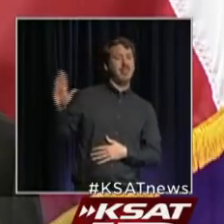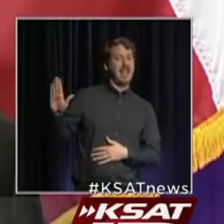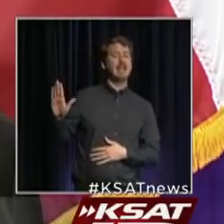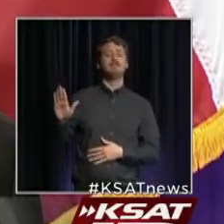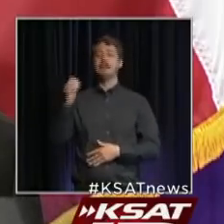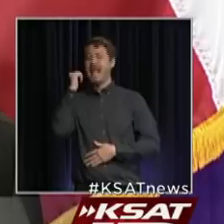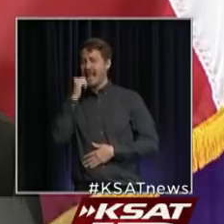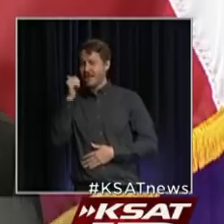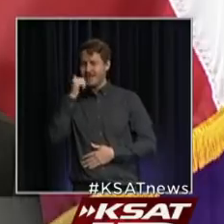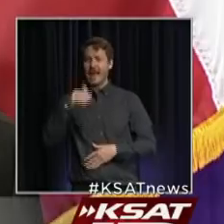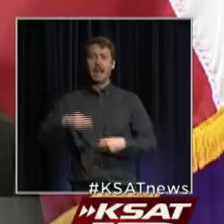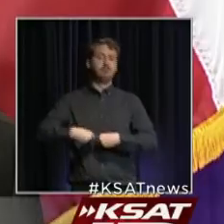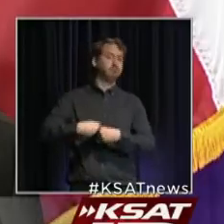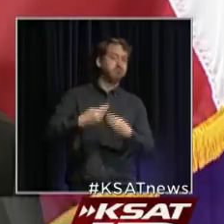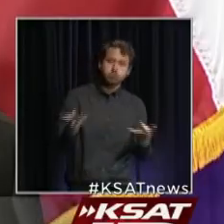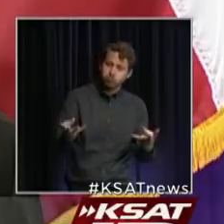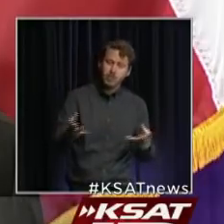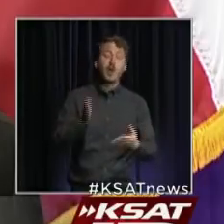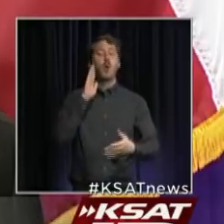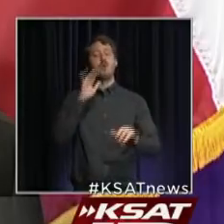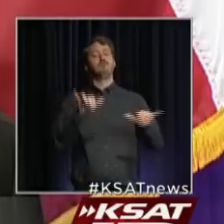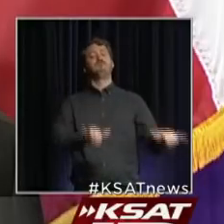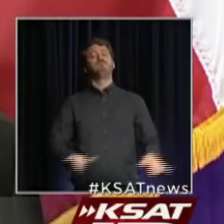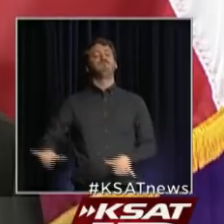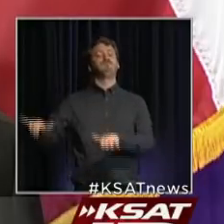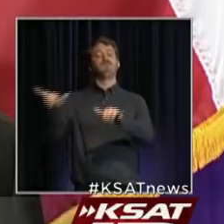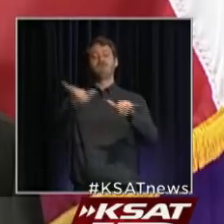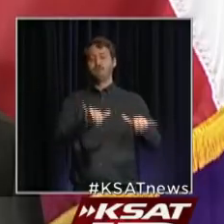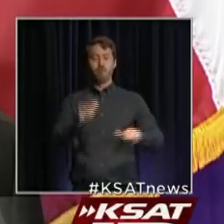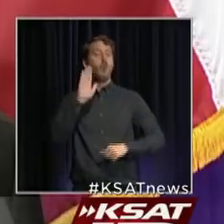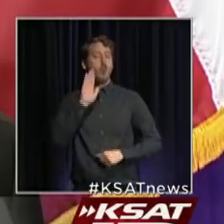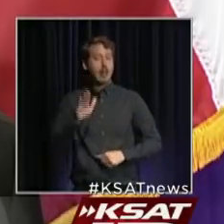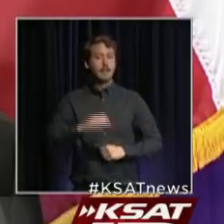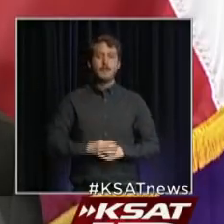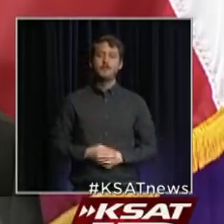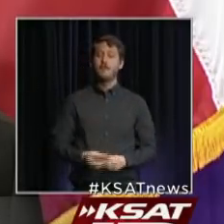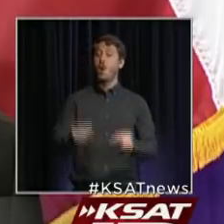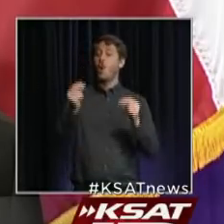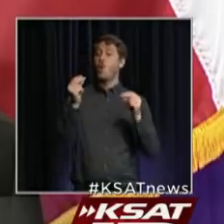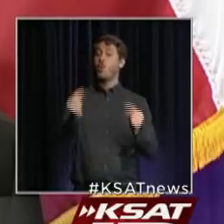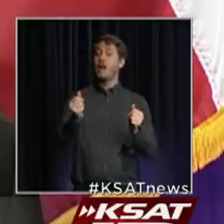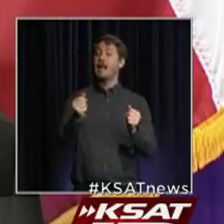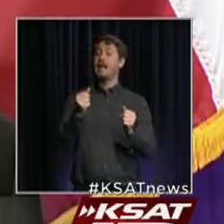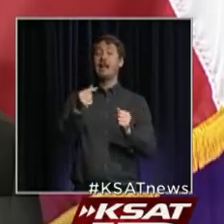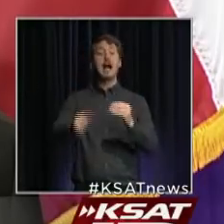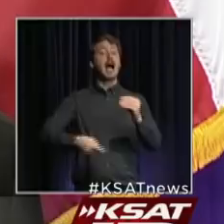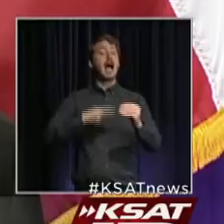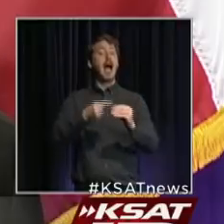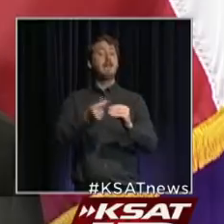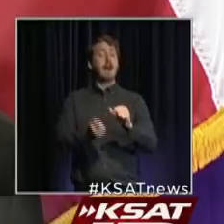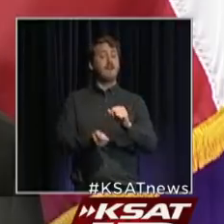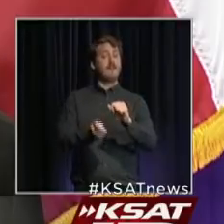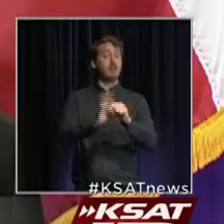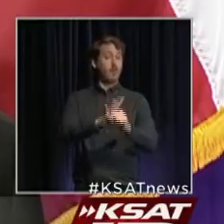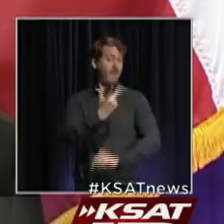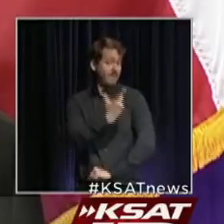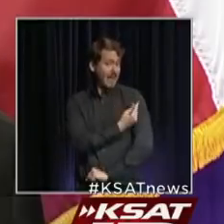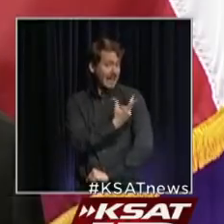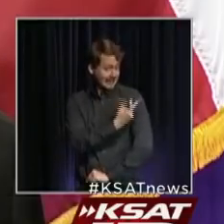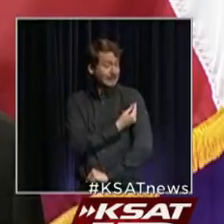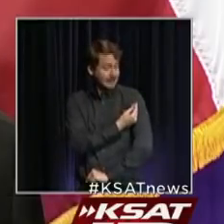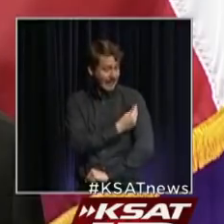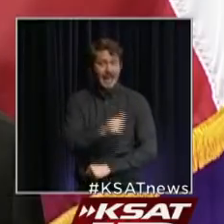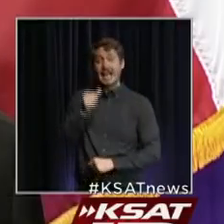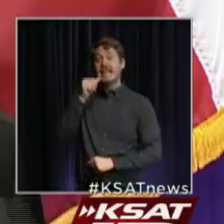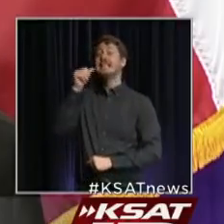day. And that will be consistent across the board. And quickly on vaccines now, as of yesterday in Bexar County,